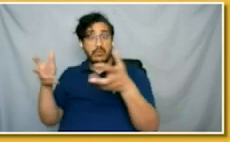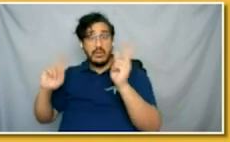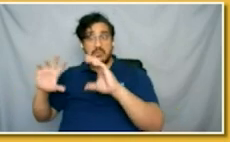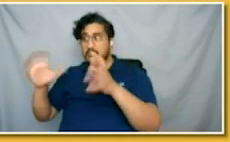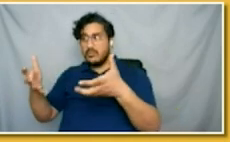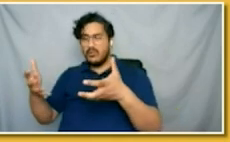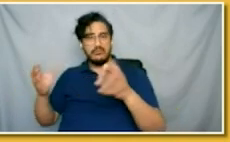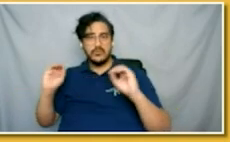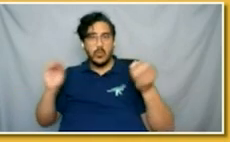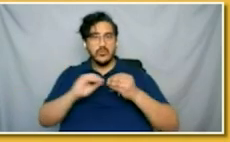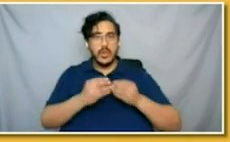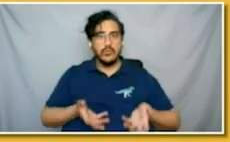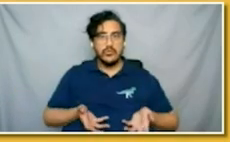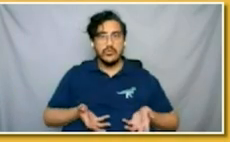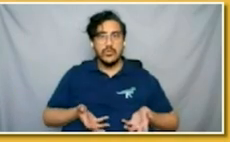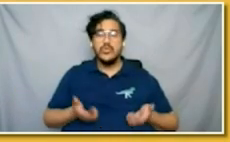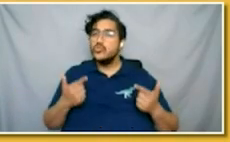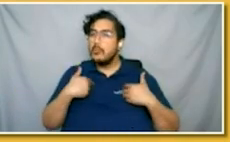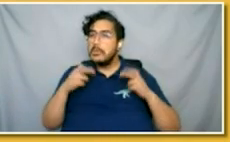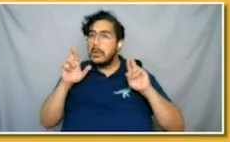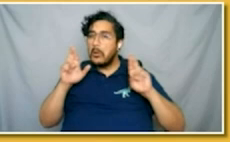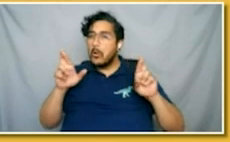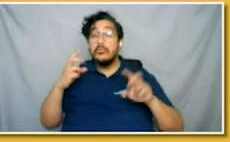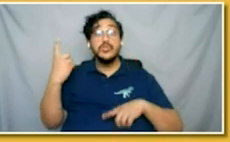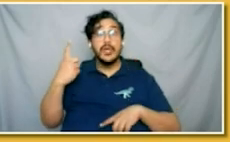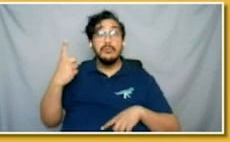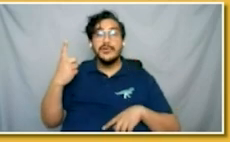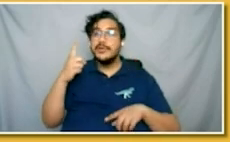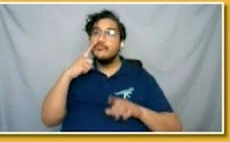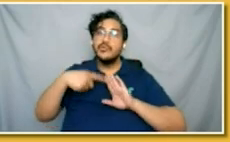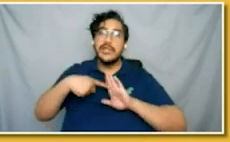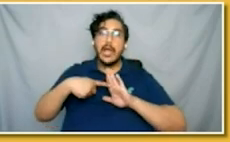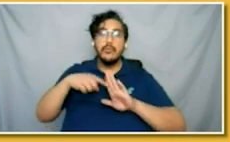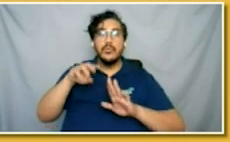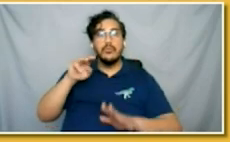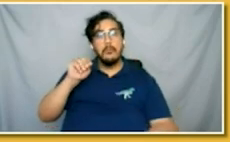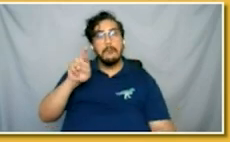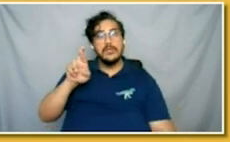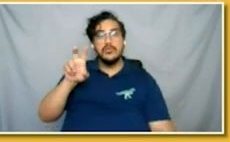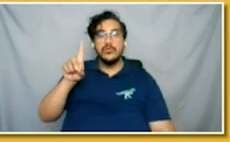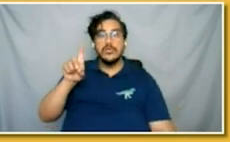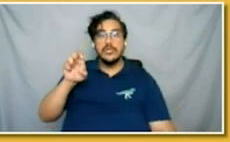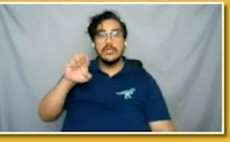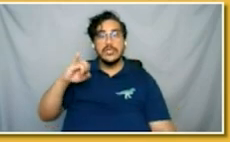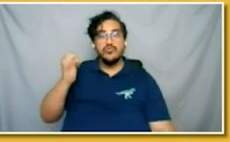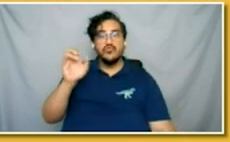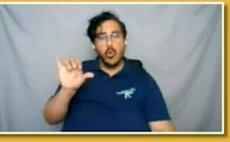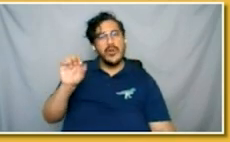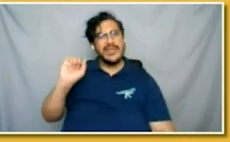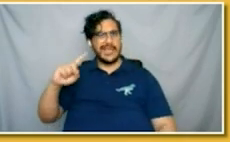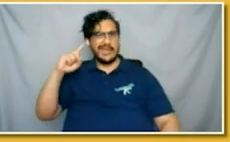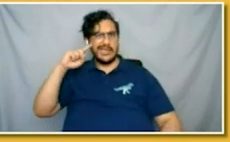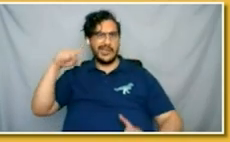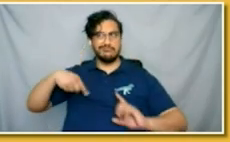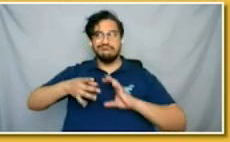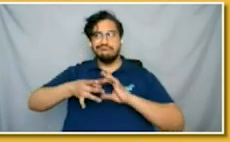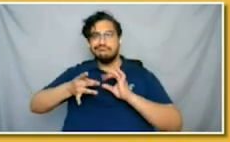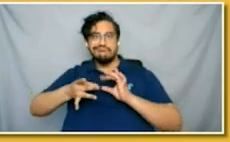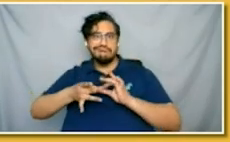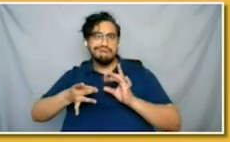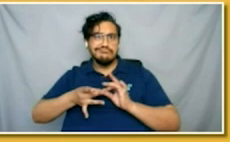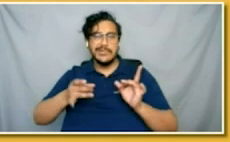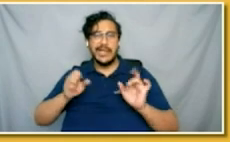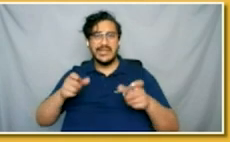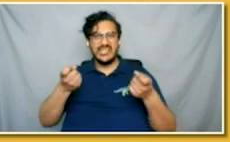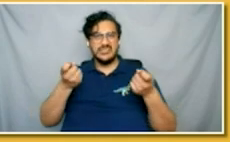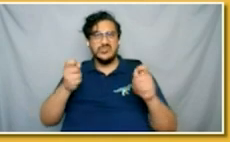can watch this film and he can hear these comments and start trying to change the company from the upper levels